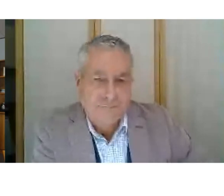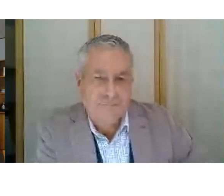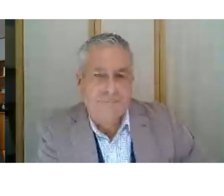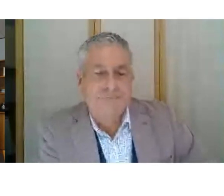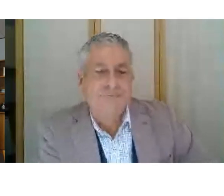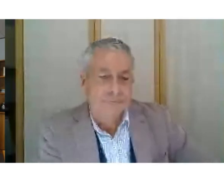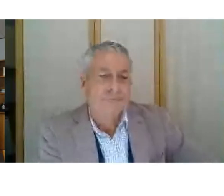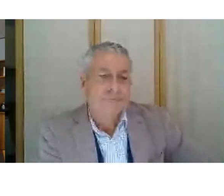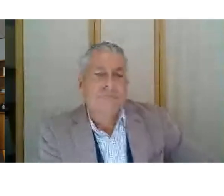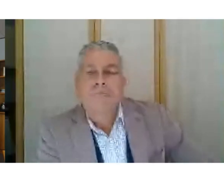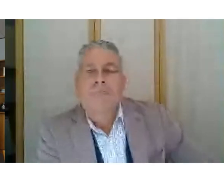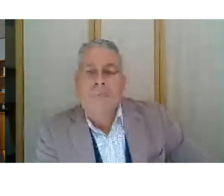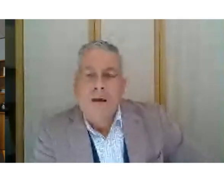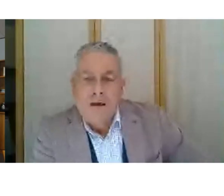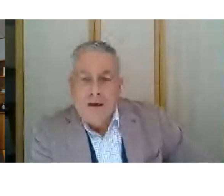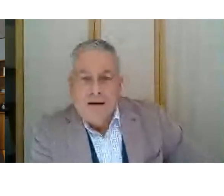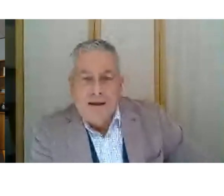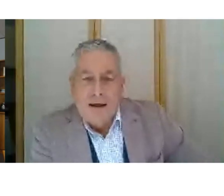forward.